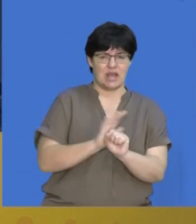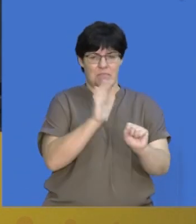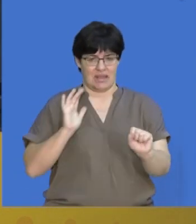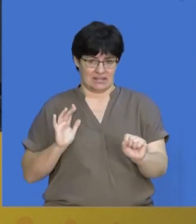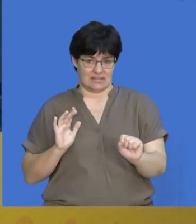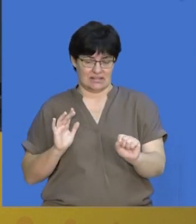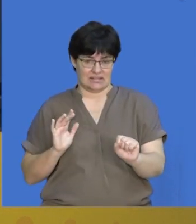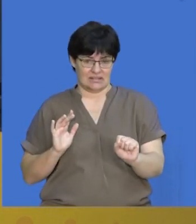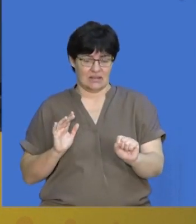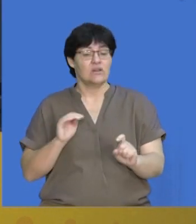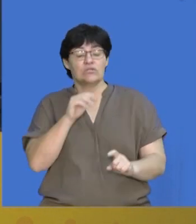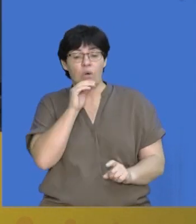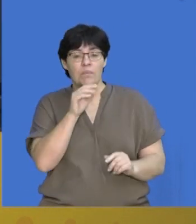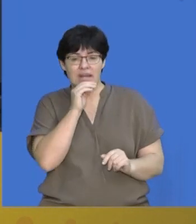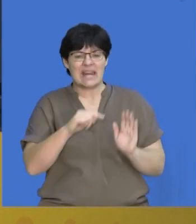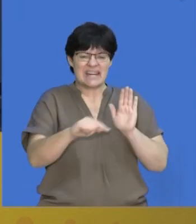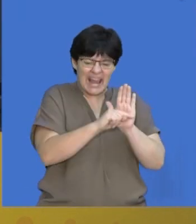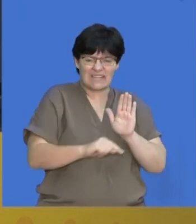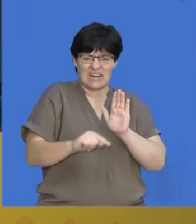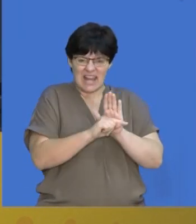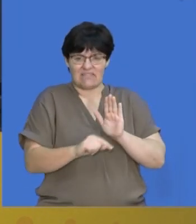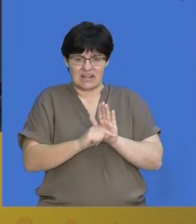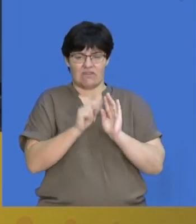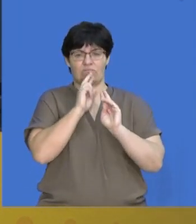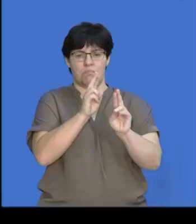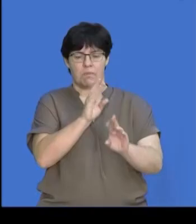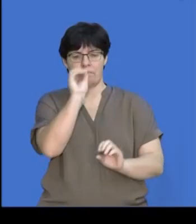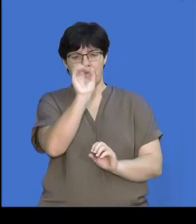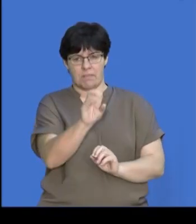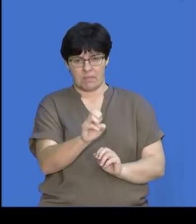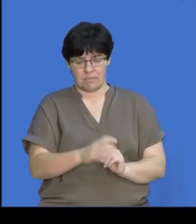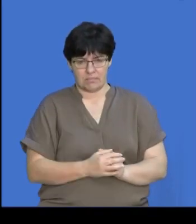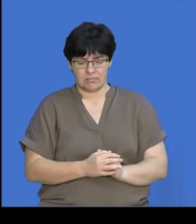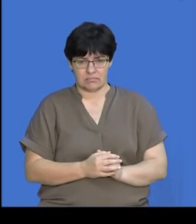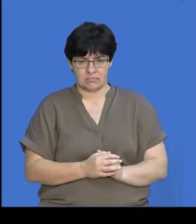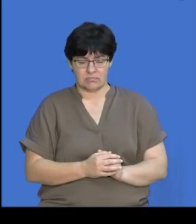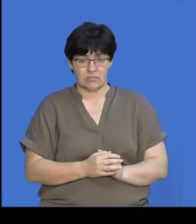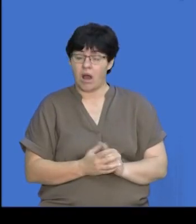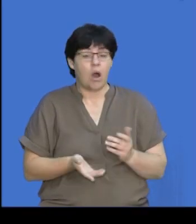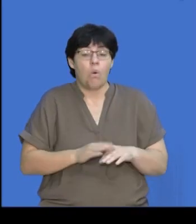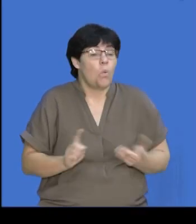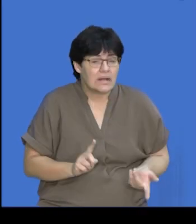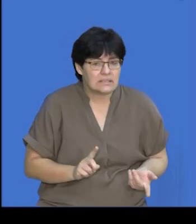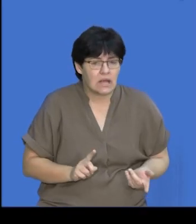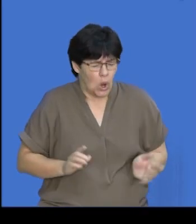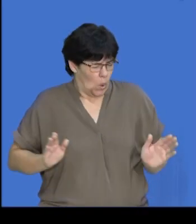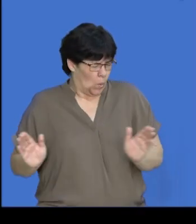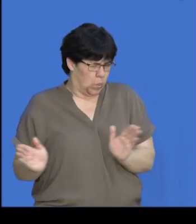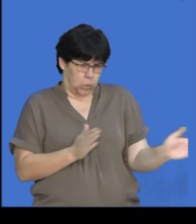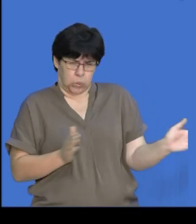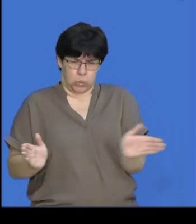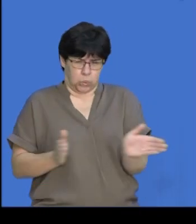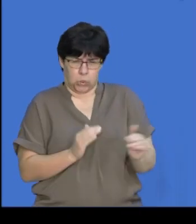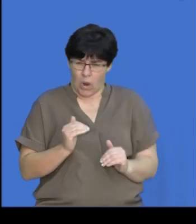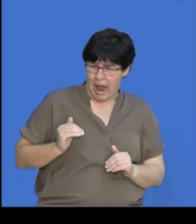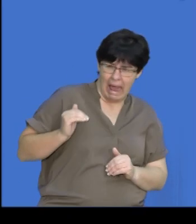be all in terms of negative responses. High wind speeds will have